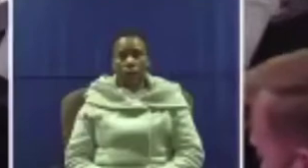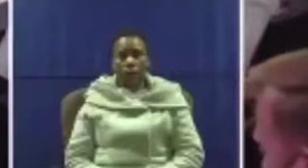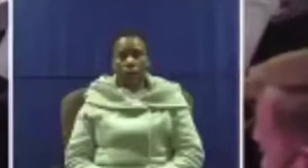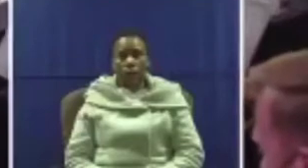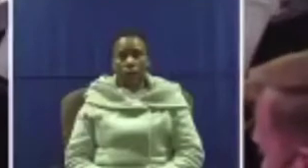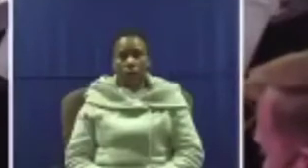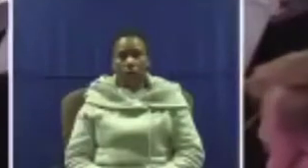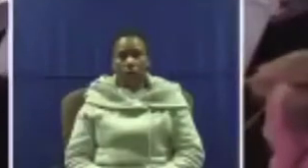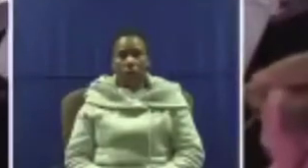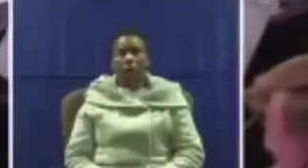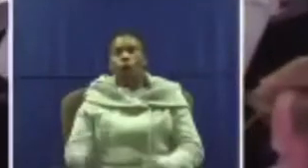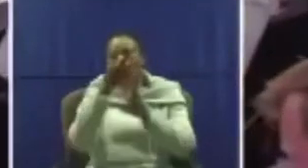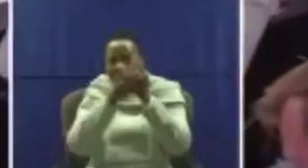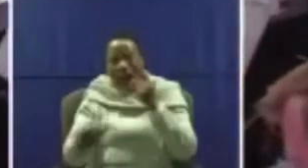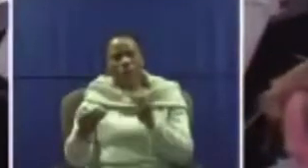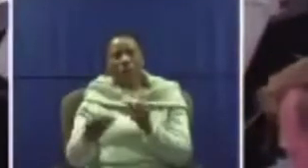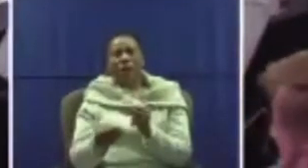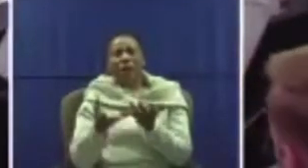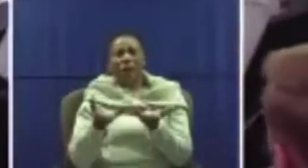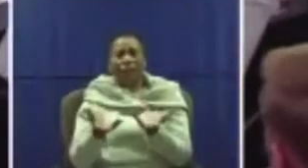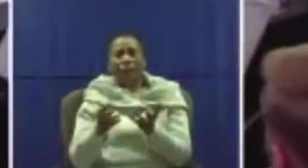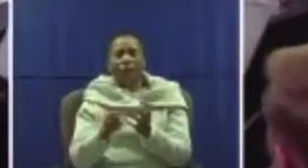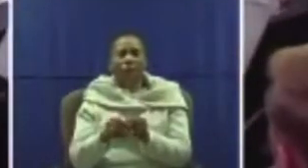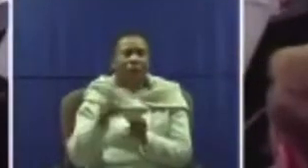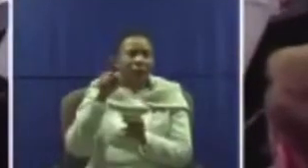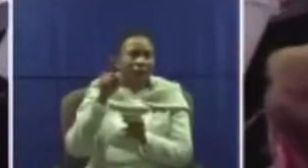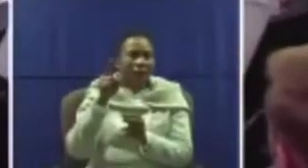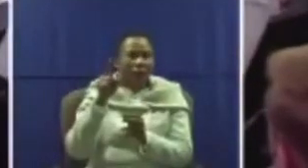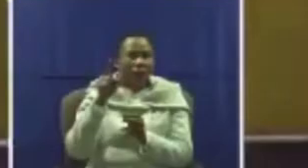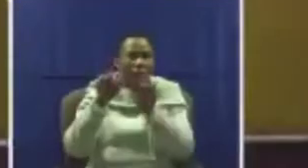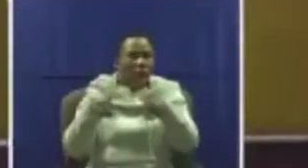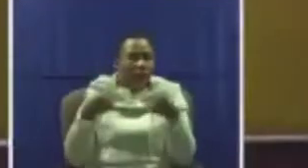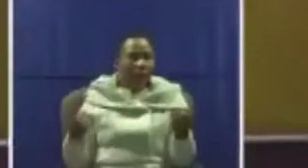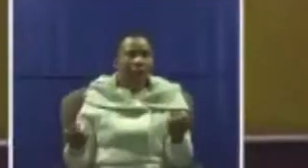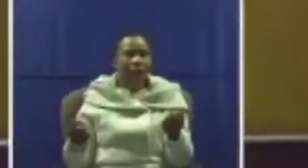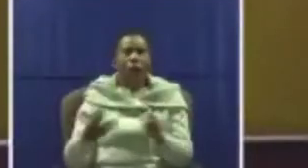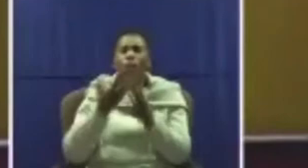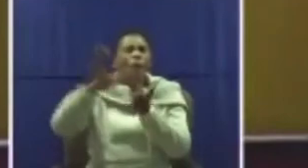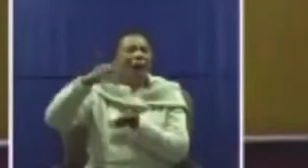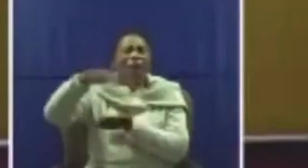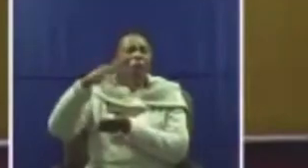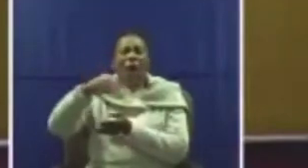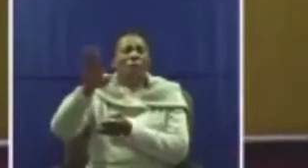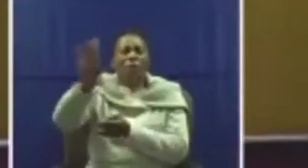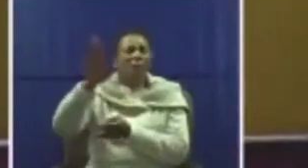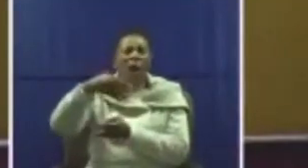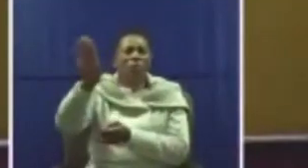I cannot. My own volition, I cannot. We cannot. No. Puma.